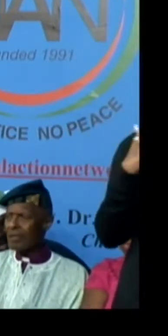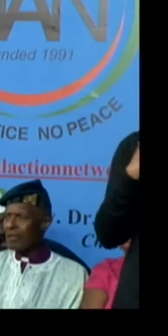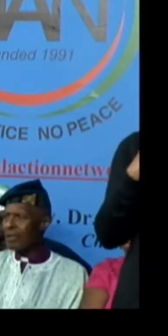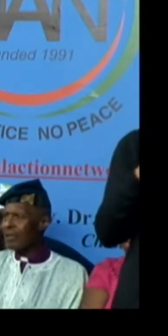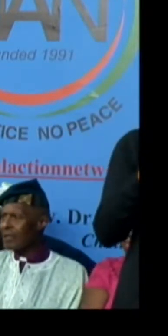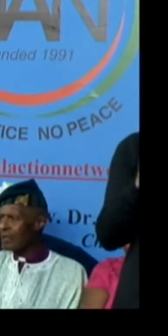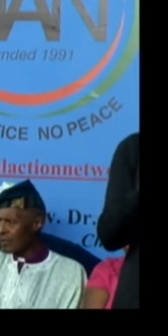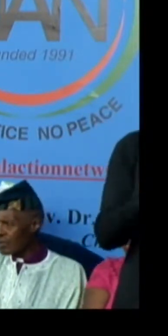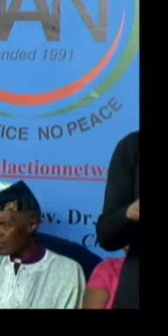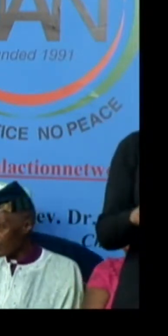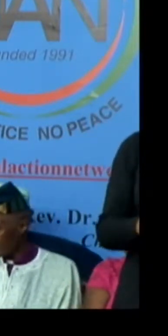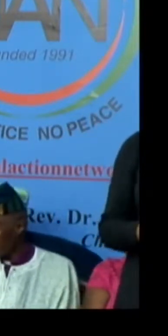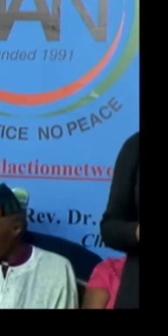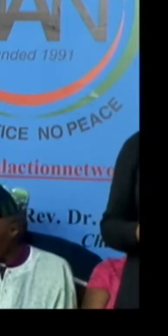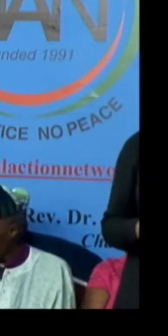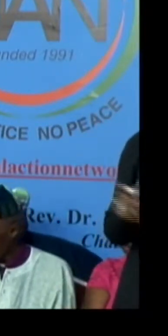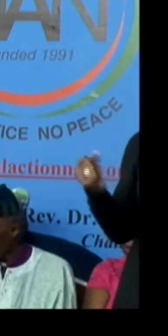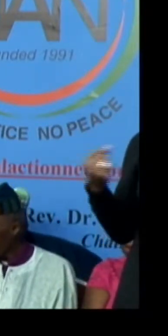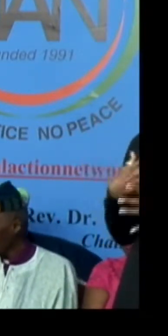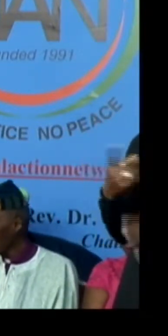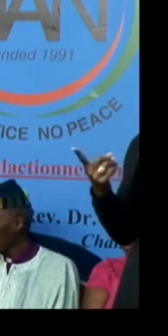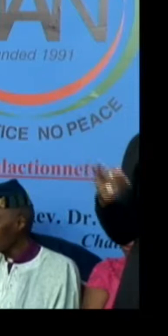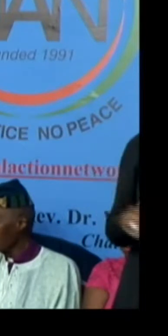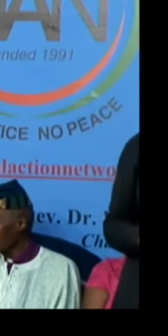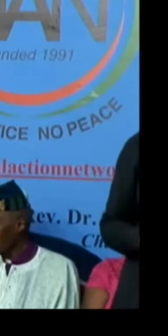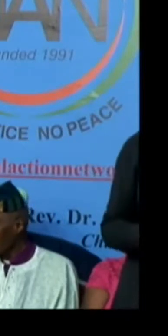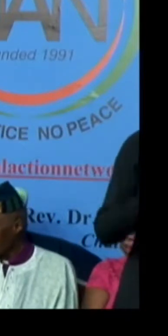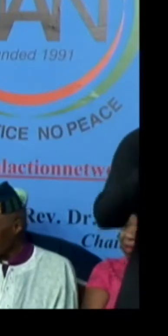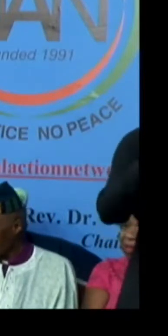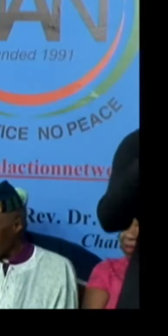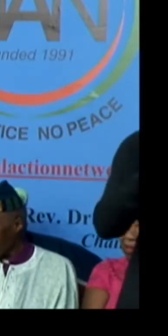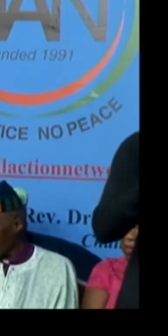Well, I'm going to do it a different way. No, you're scared.